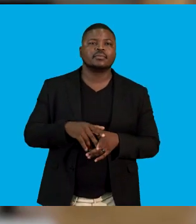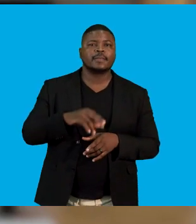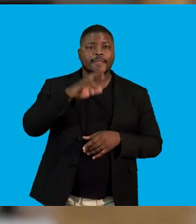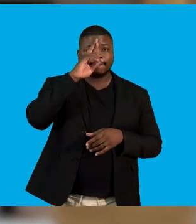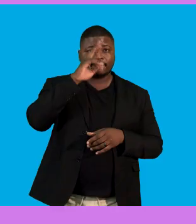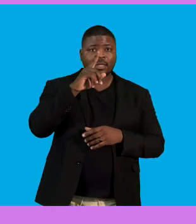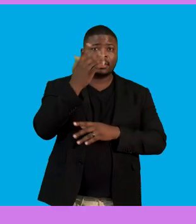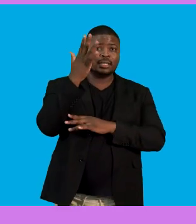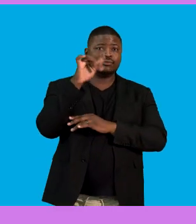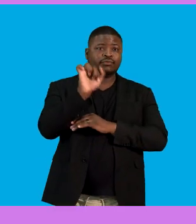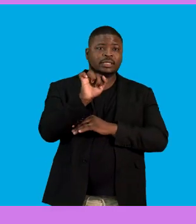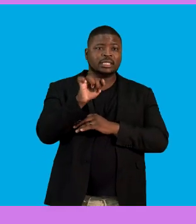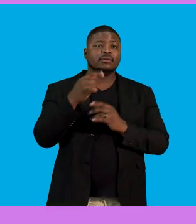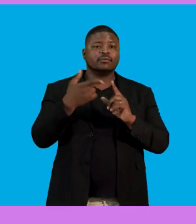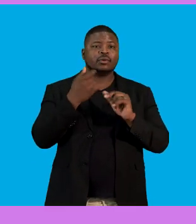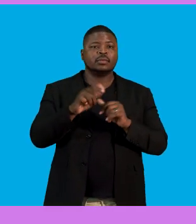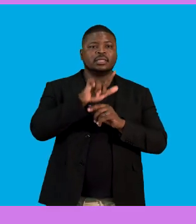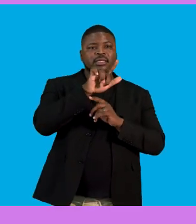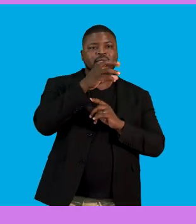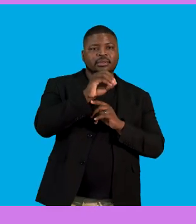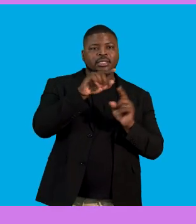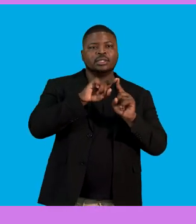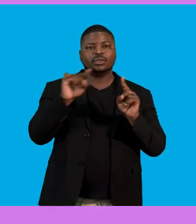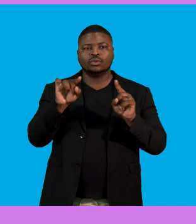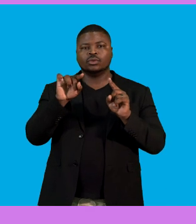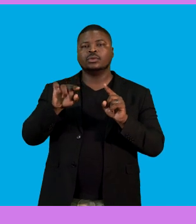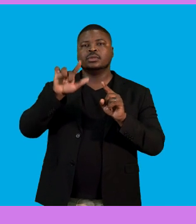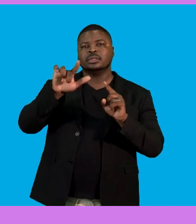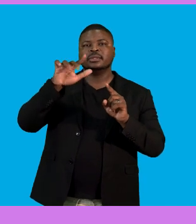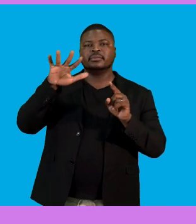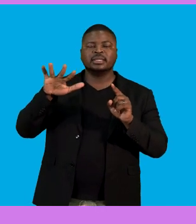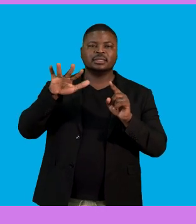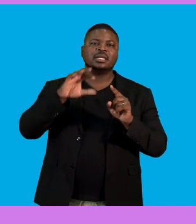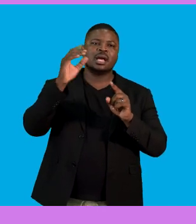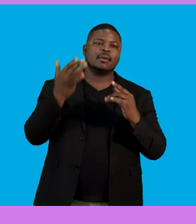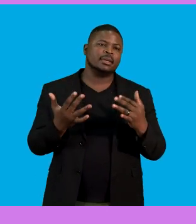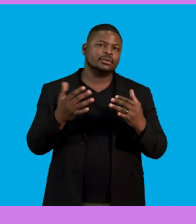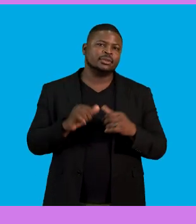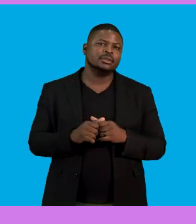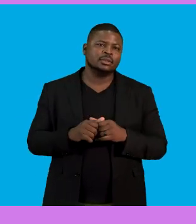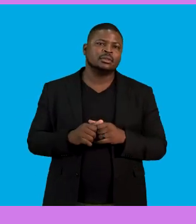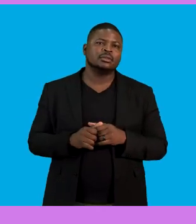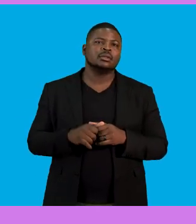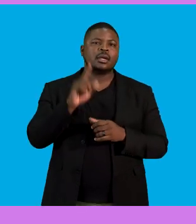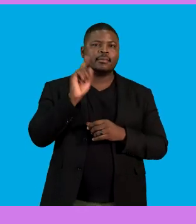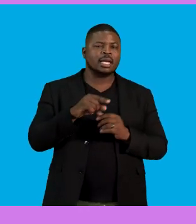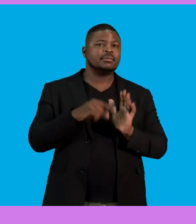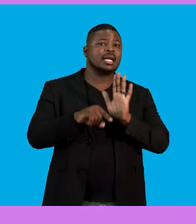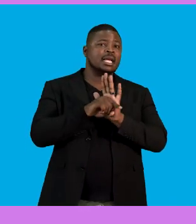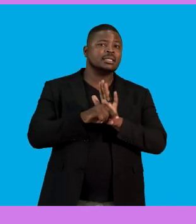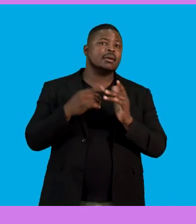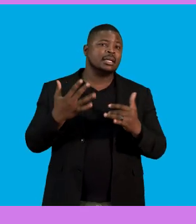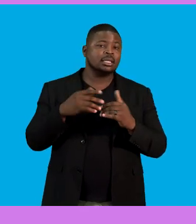are between 70 to 75, it's actually 100%. And then if we have to reduce it by 15%, it means we have to subtract